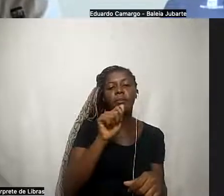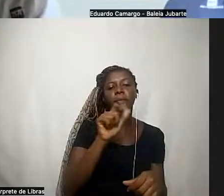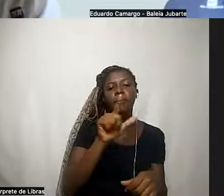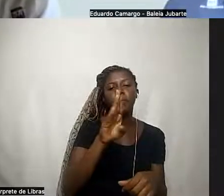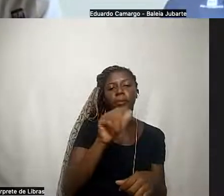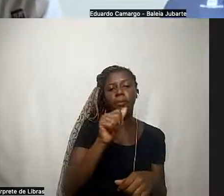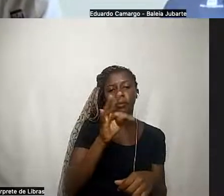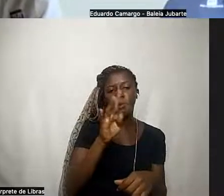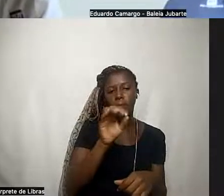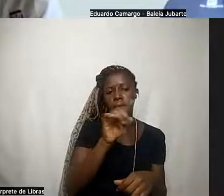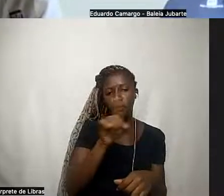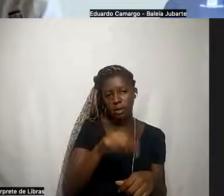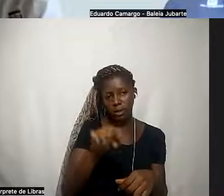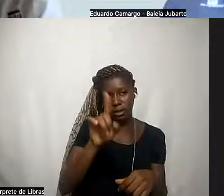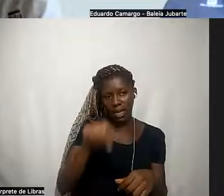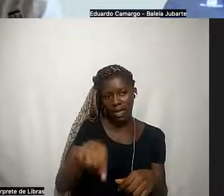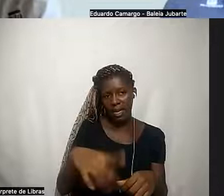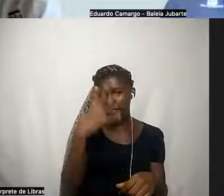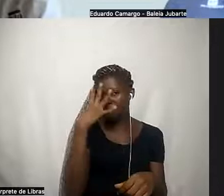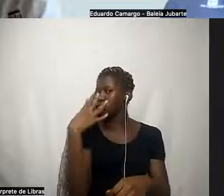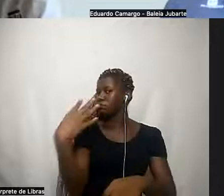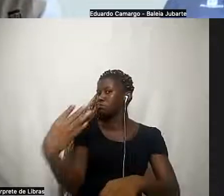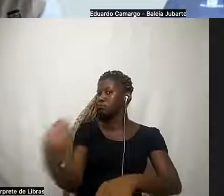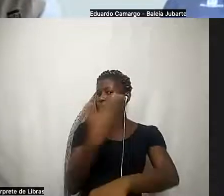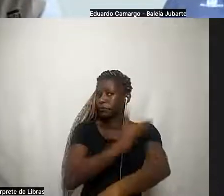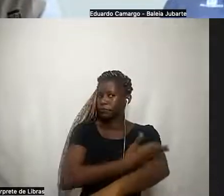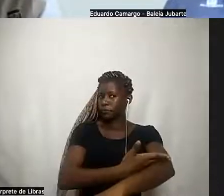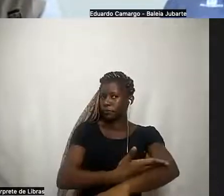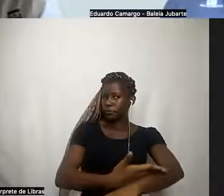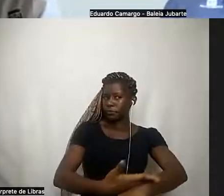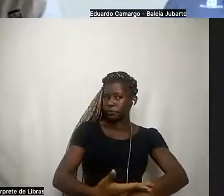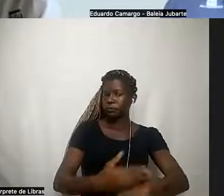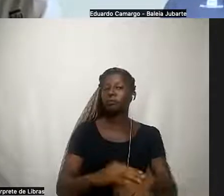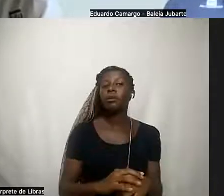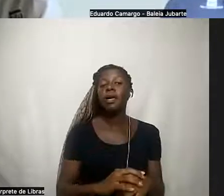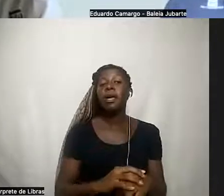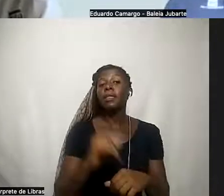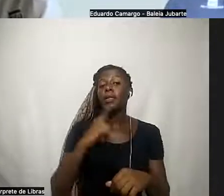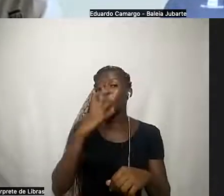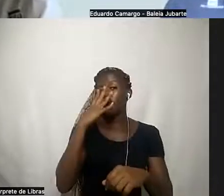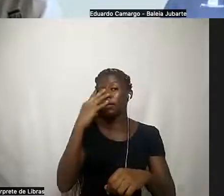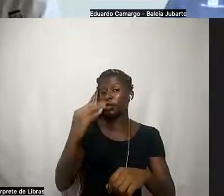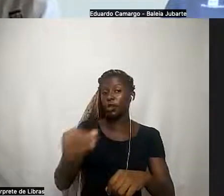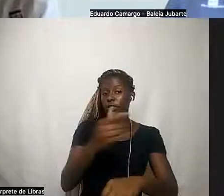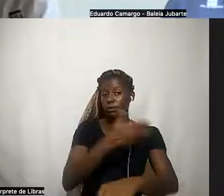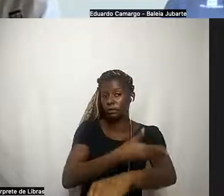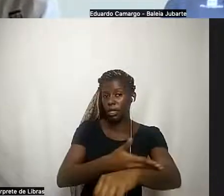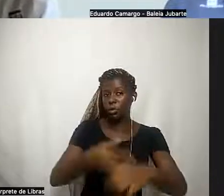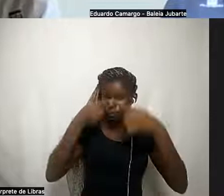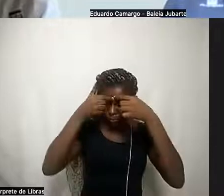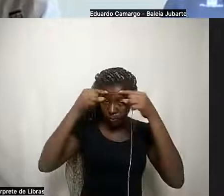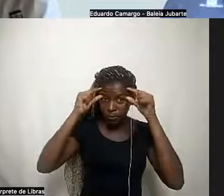species? Of course, I use the albatross case because I know it more. The albatross,